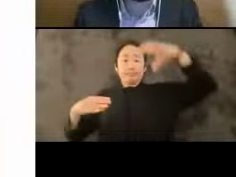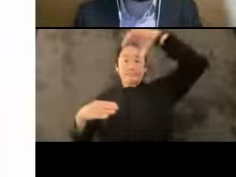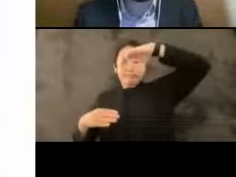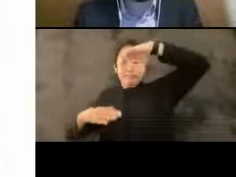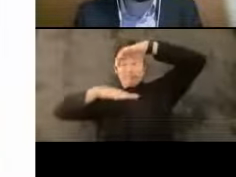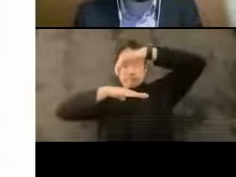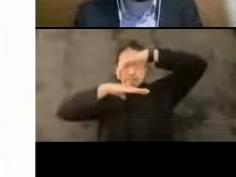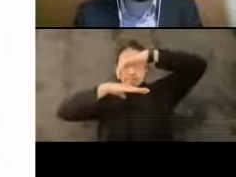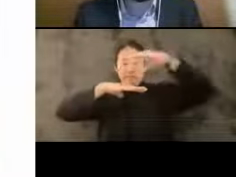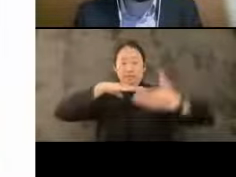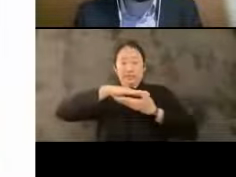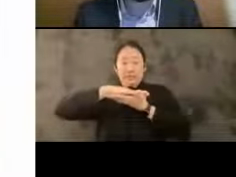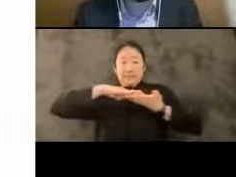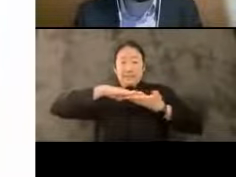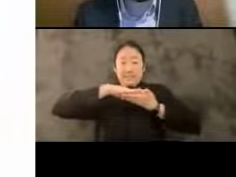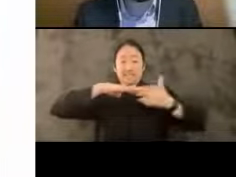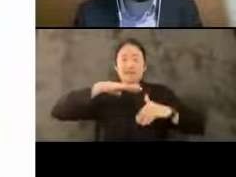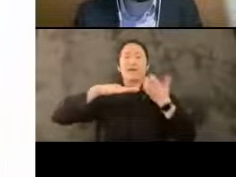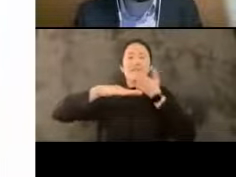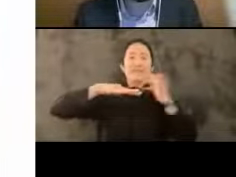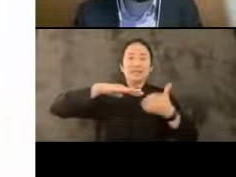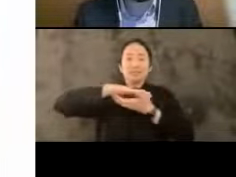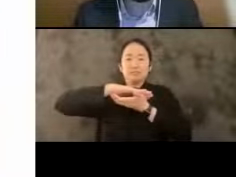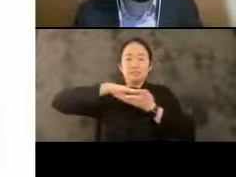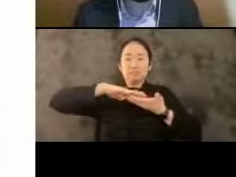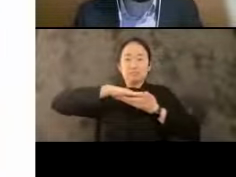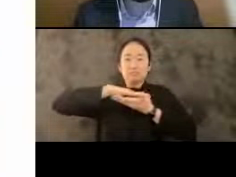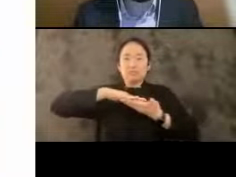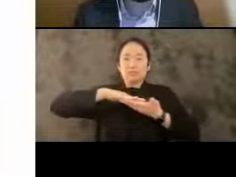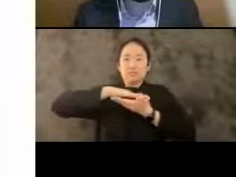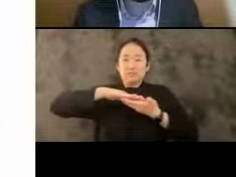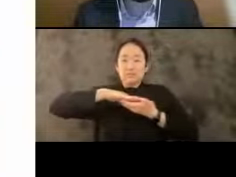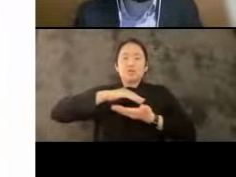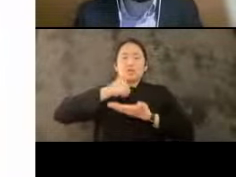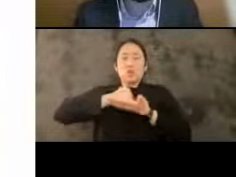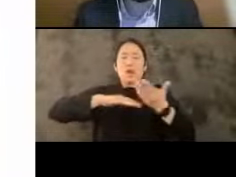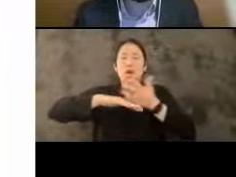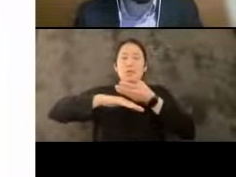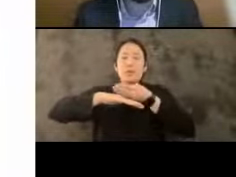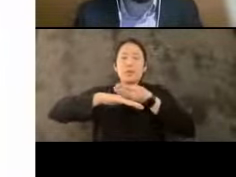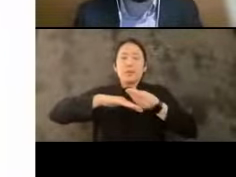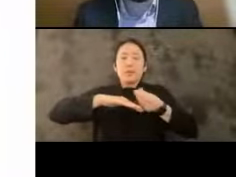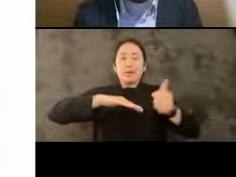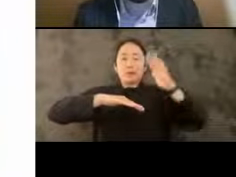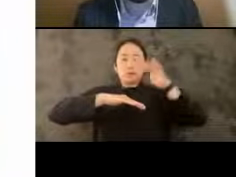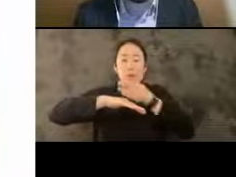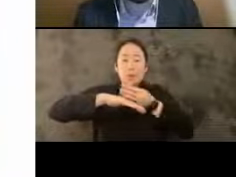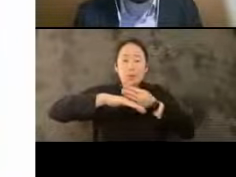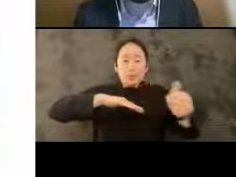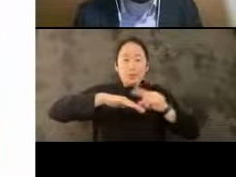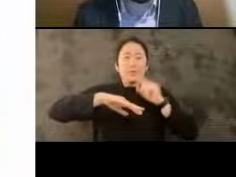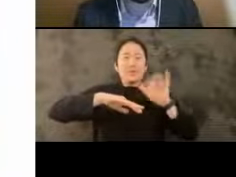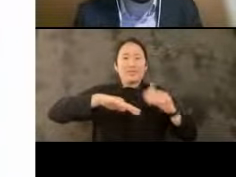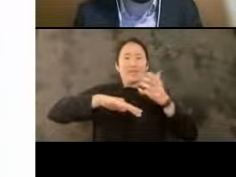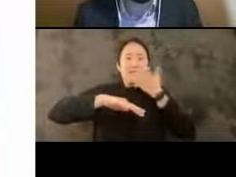really be expected to, you know, provide enough heat to really feel a lot of warmth at the station, but that's, you know, sort of a Liz, just to clarify,